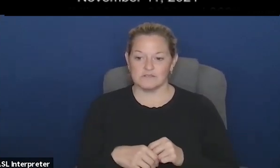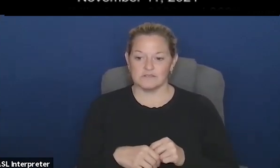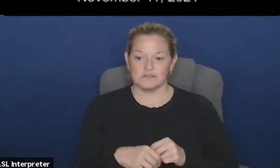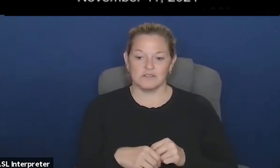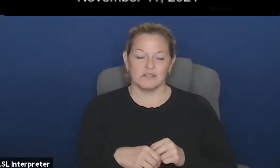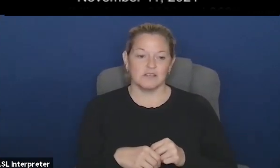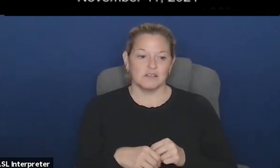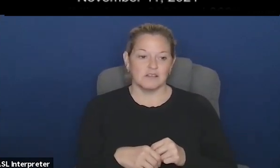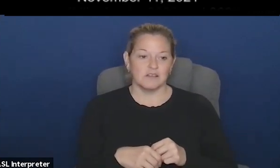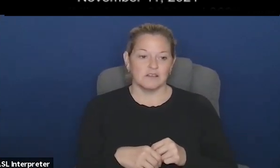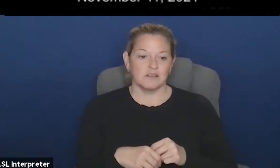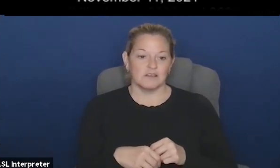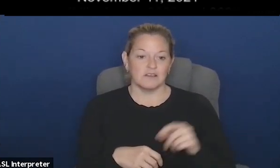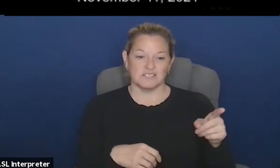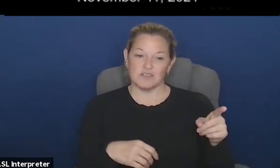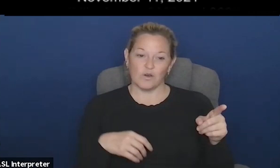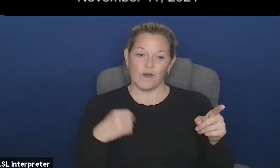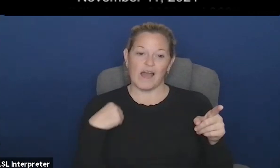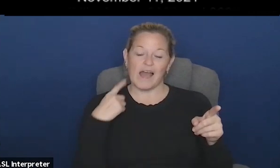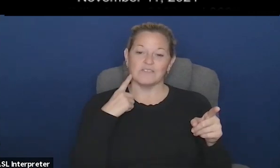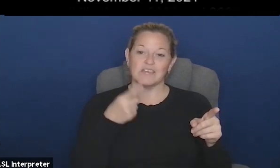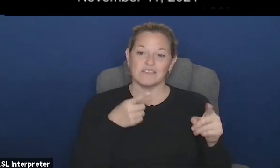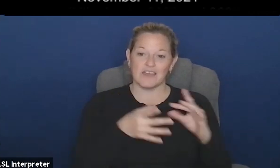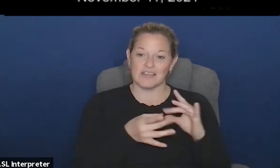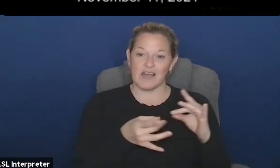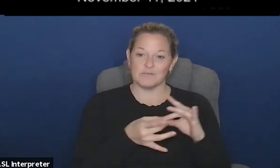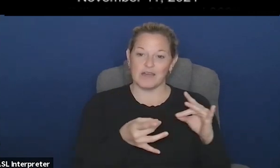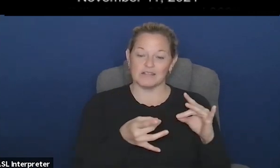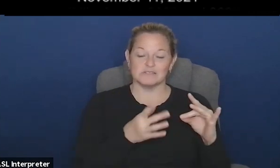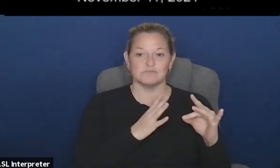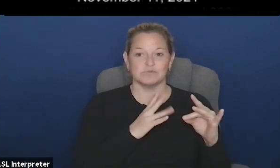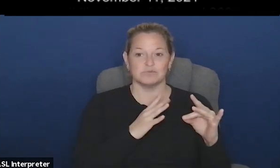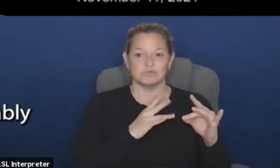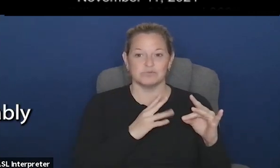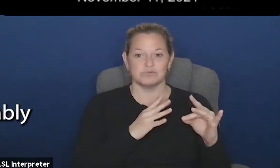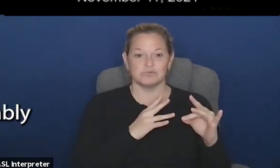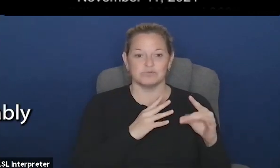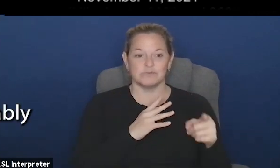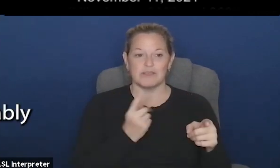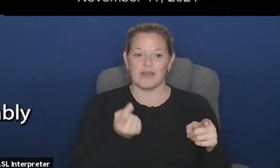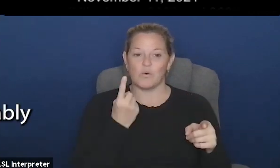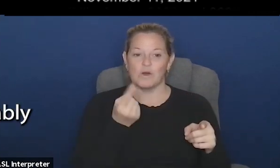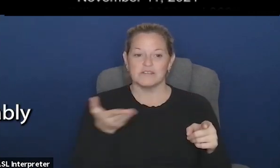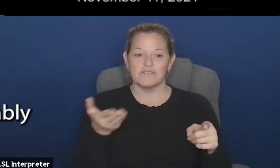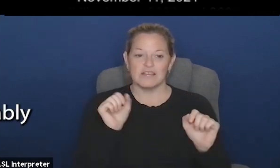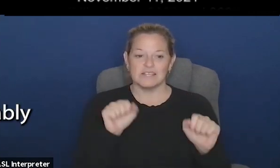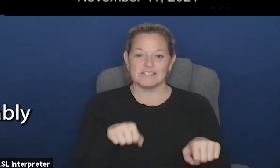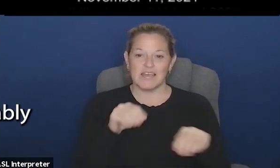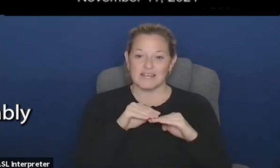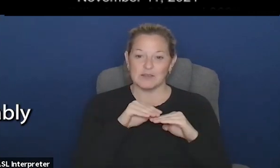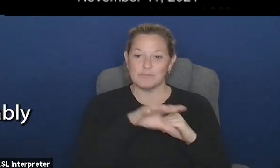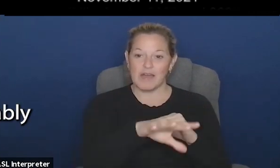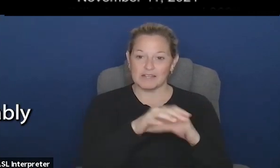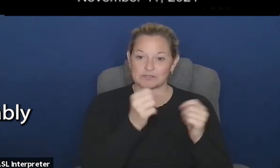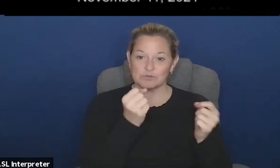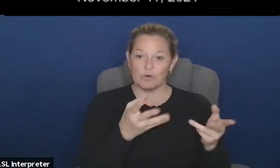the biggest takeaway was that one single device can impact thousands of people. So this image on the left is